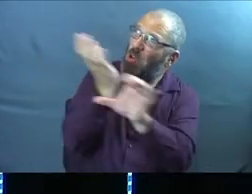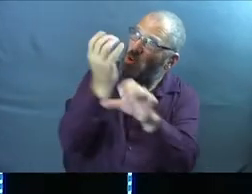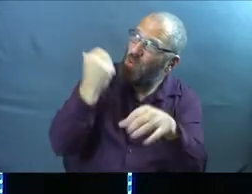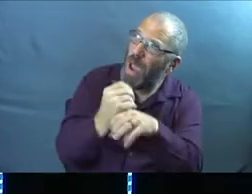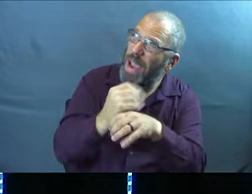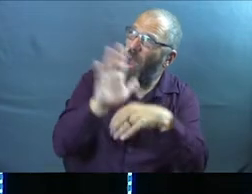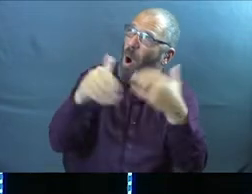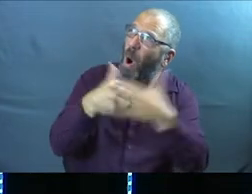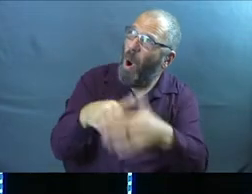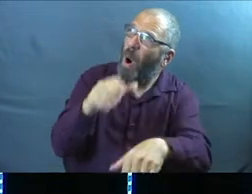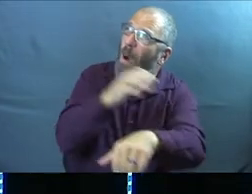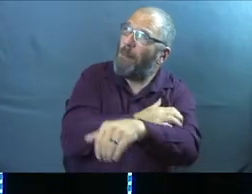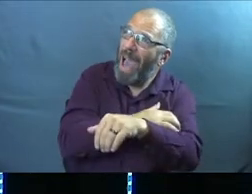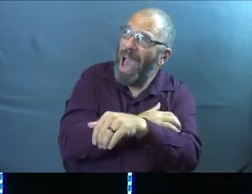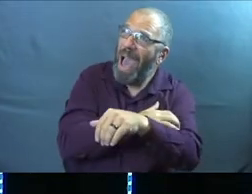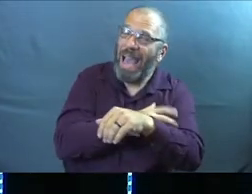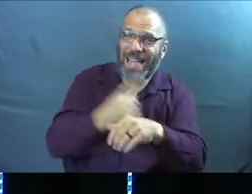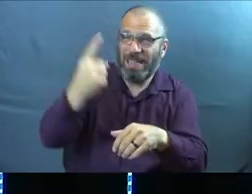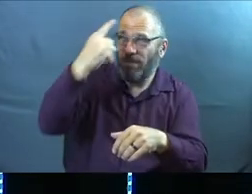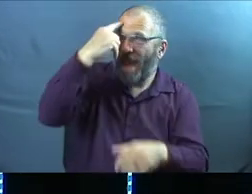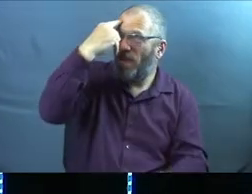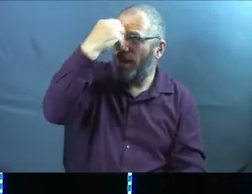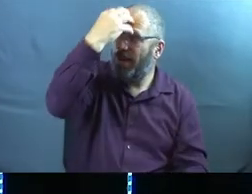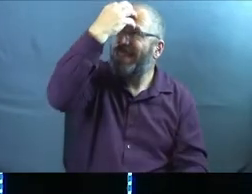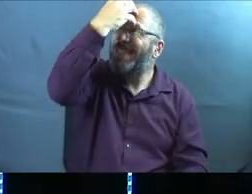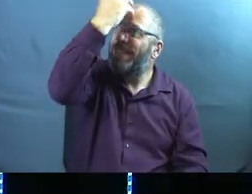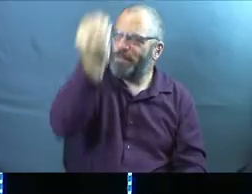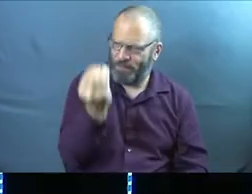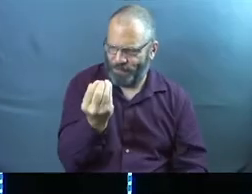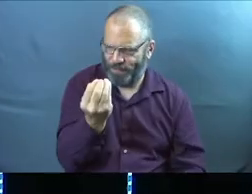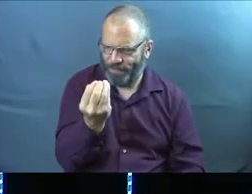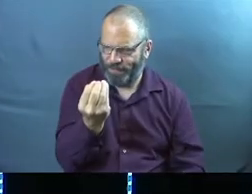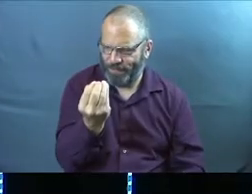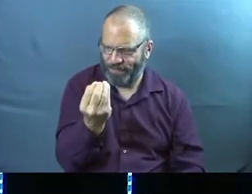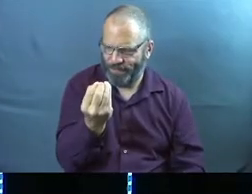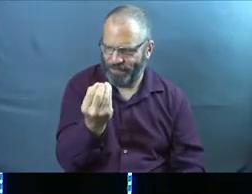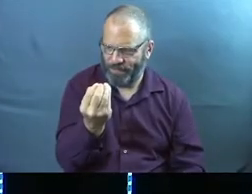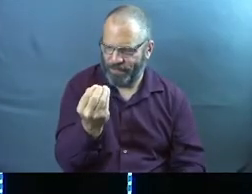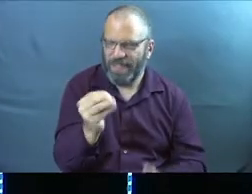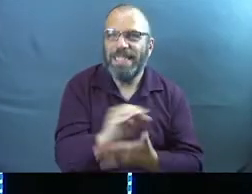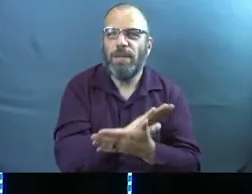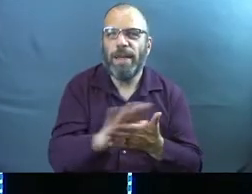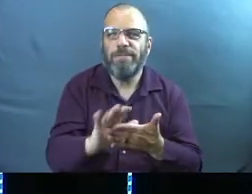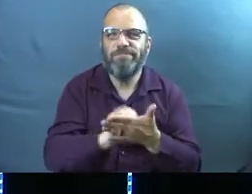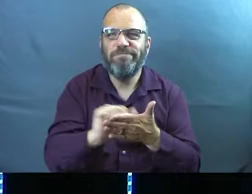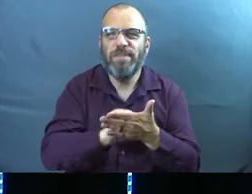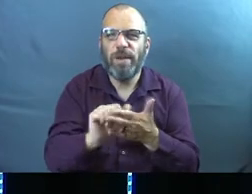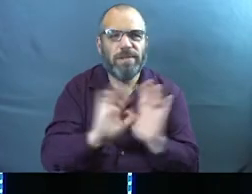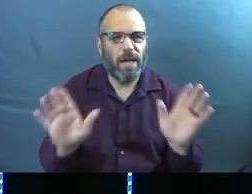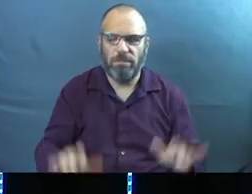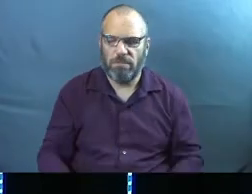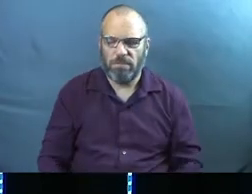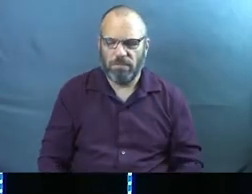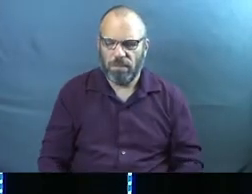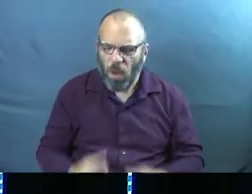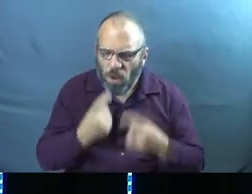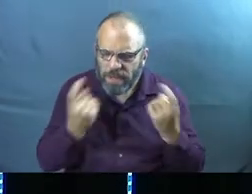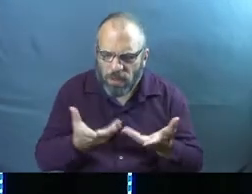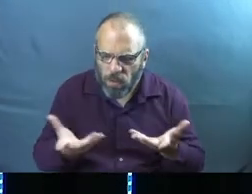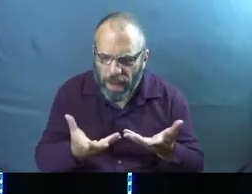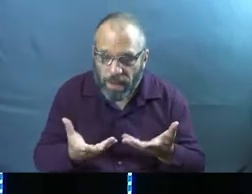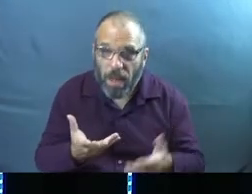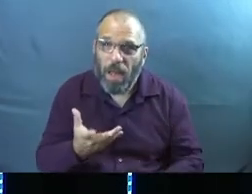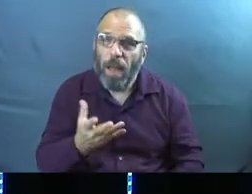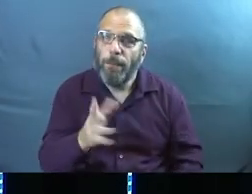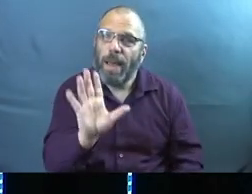creative God knows how to dive right into his own memory banks and say, erasing that one right now. And I don't even remember. But